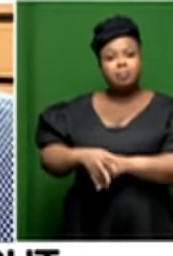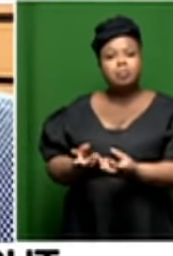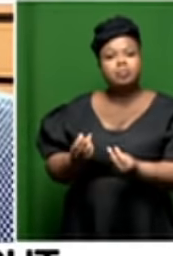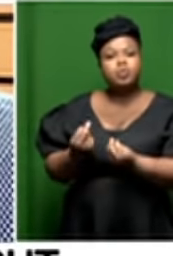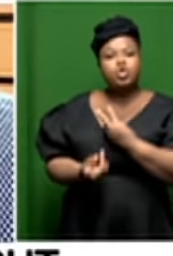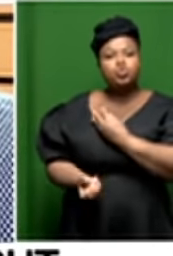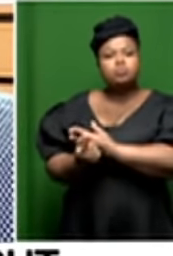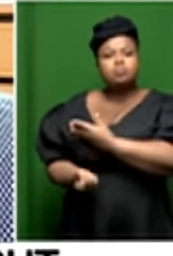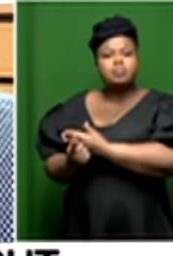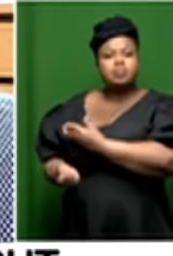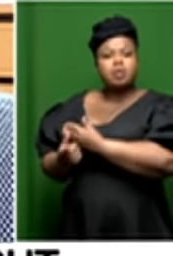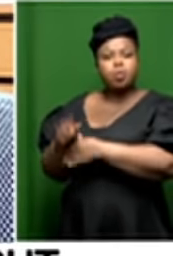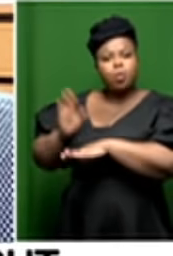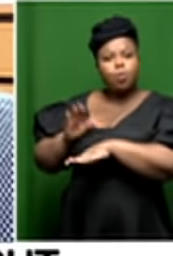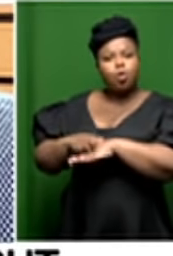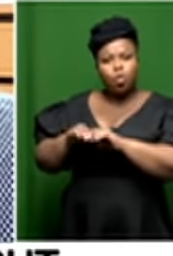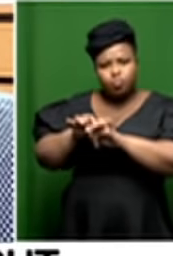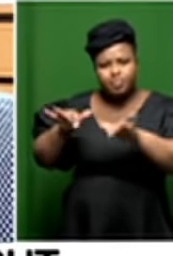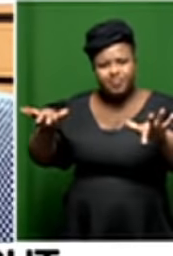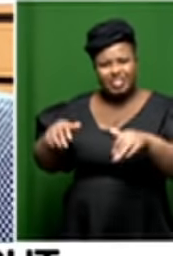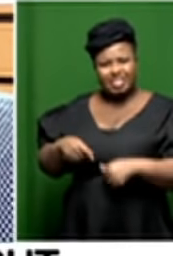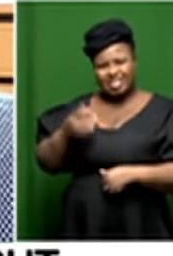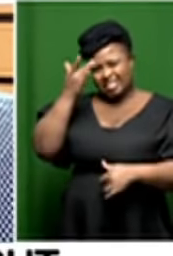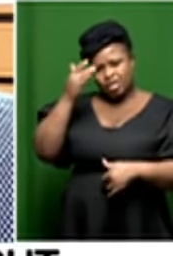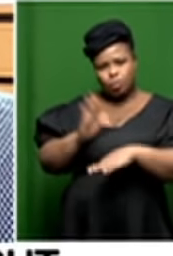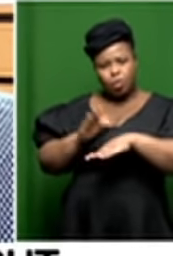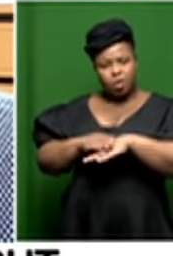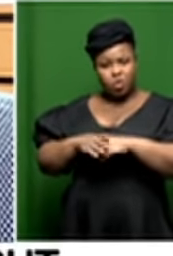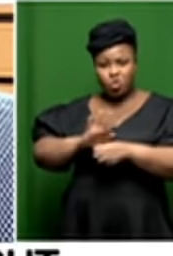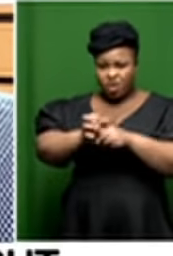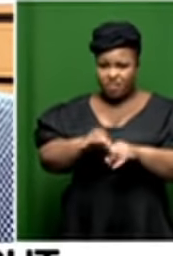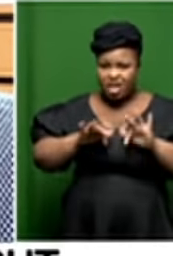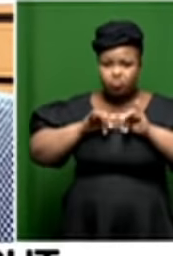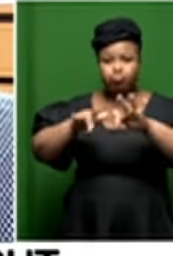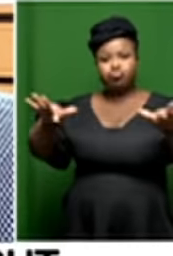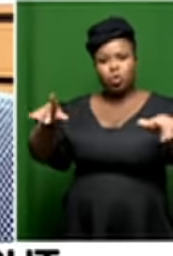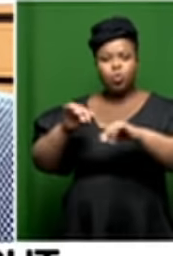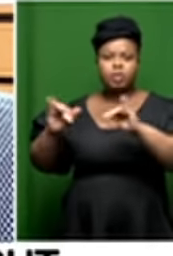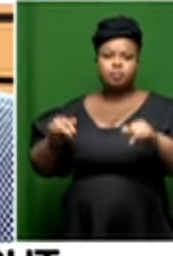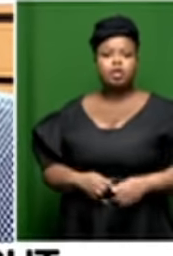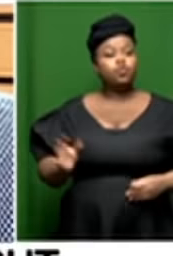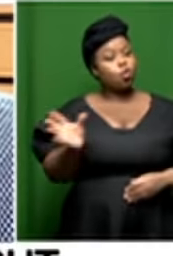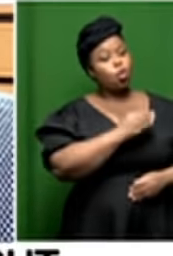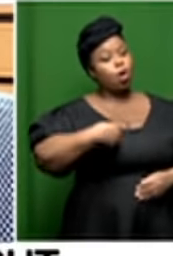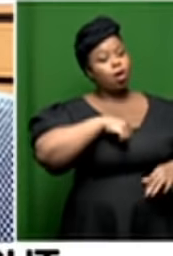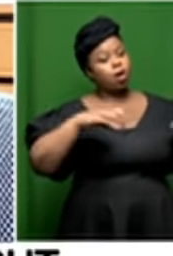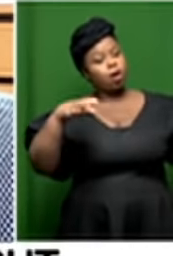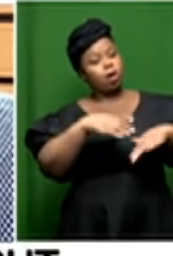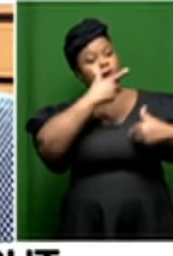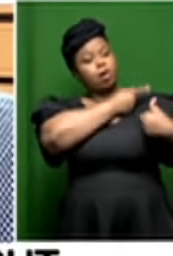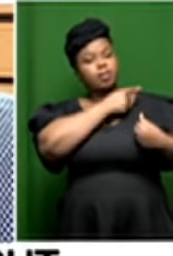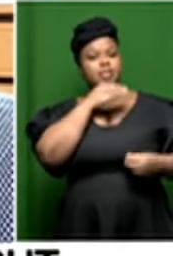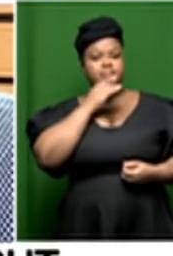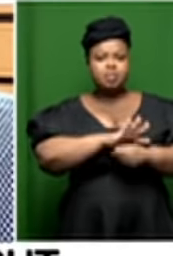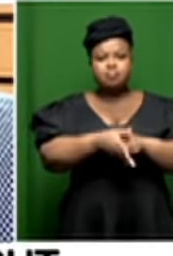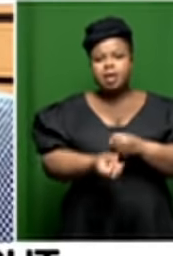a variant that keeps on developing and coronavirus keeps on mutating? Whereas if everybody's vaccinated, the mutations